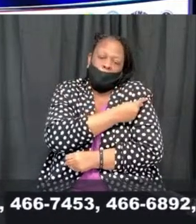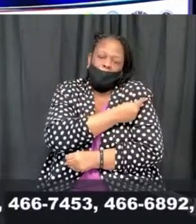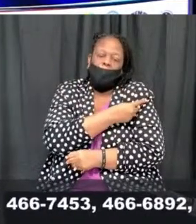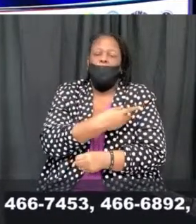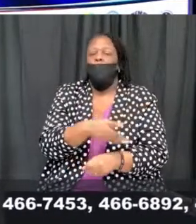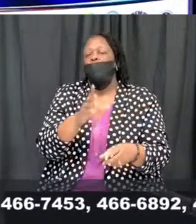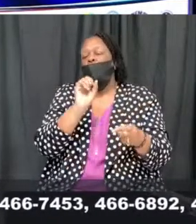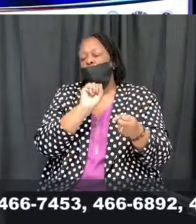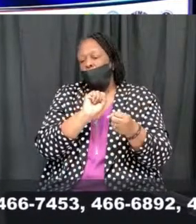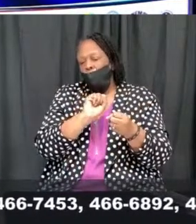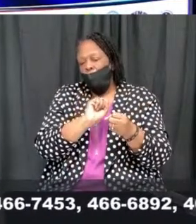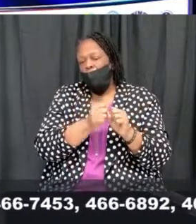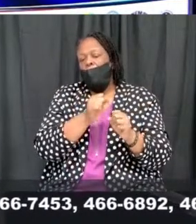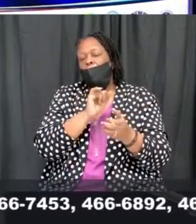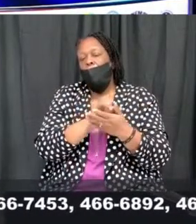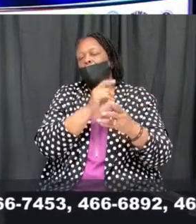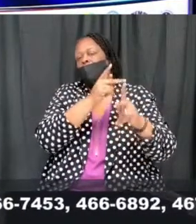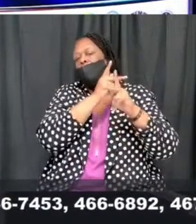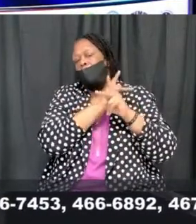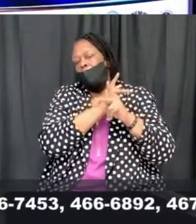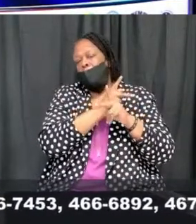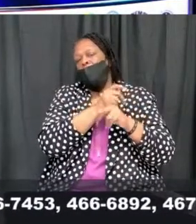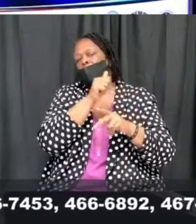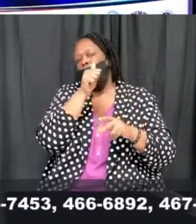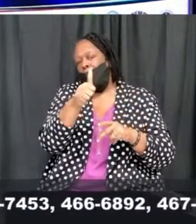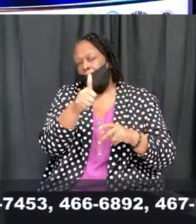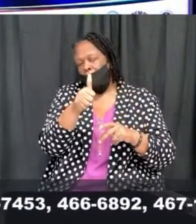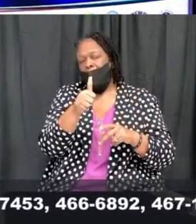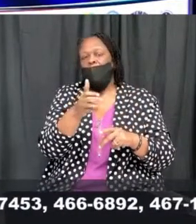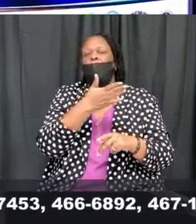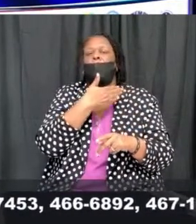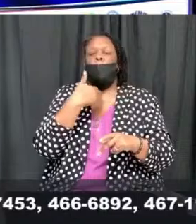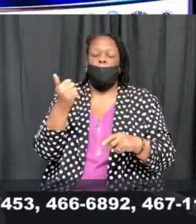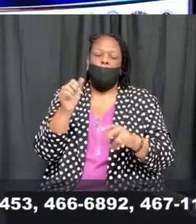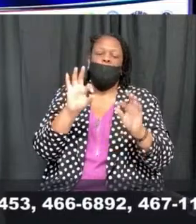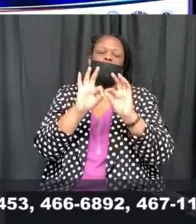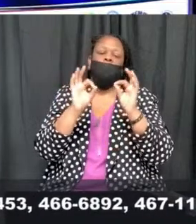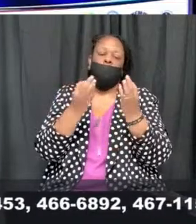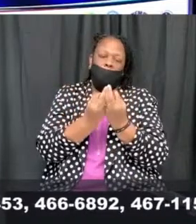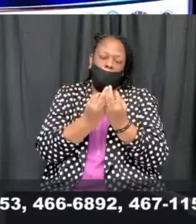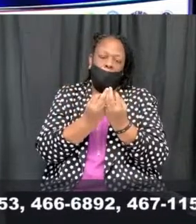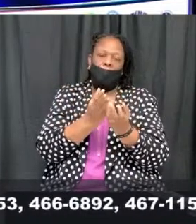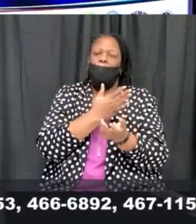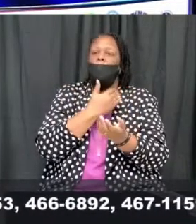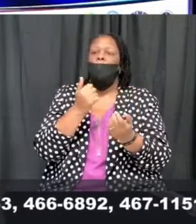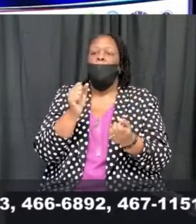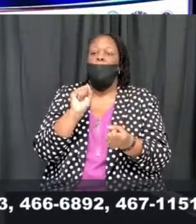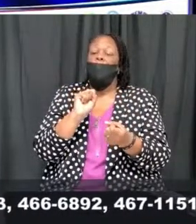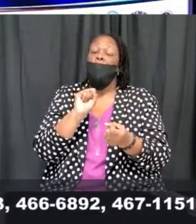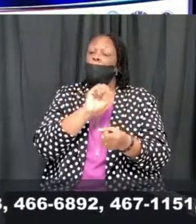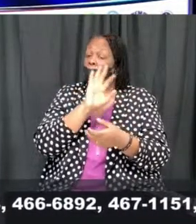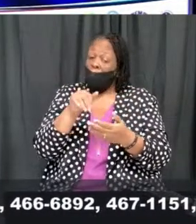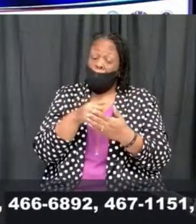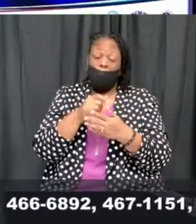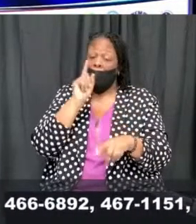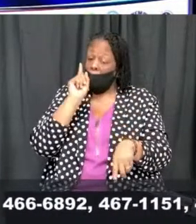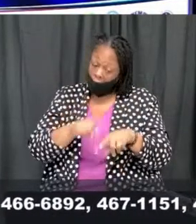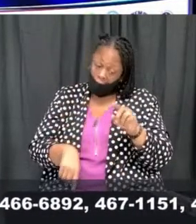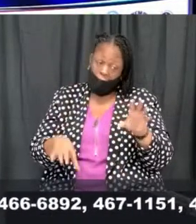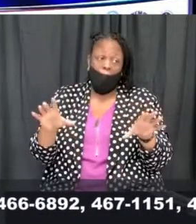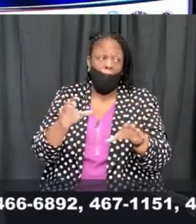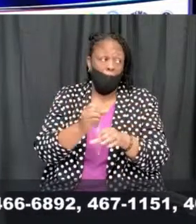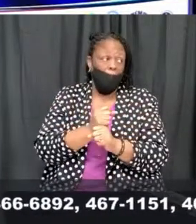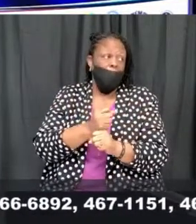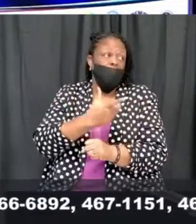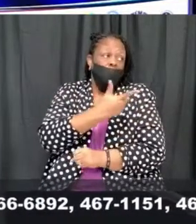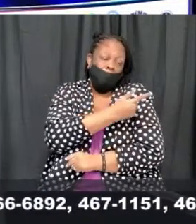protect not just themselves, but the persons around them and the vulnerable. And so I want to encourage